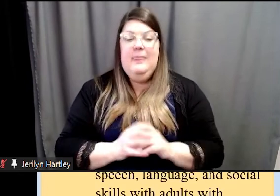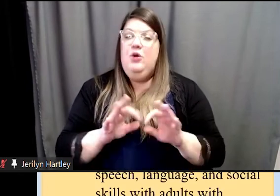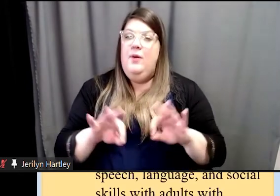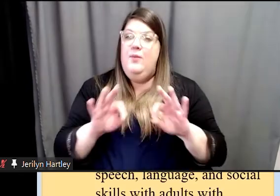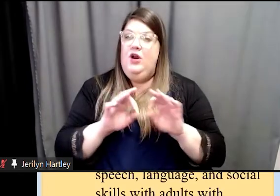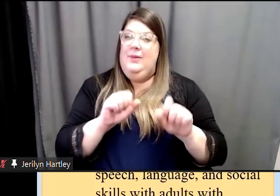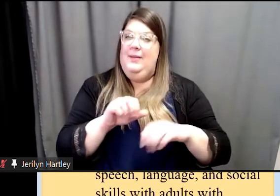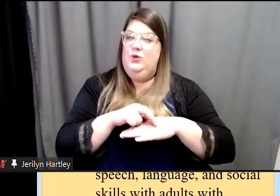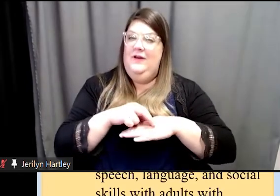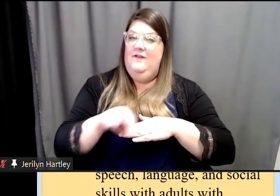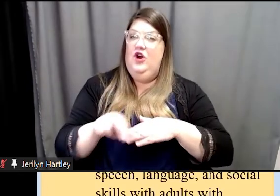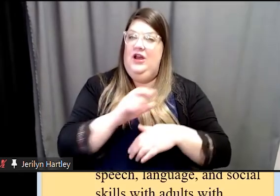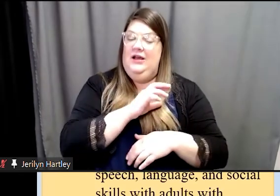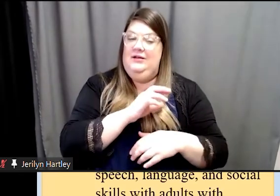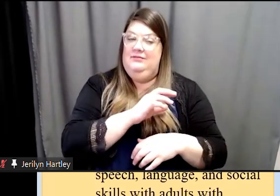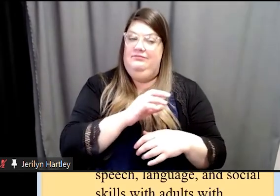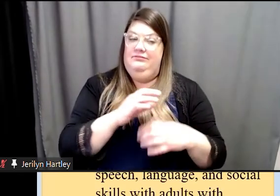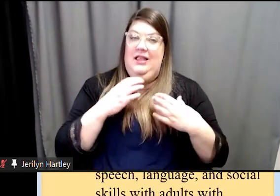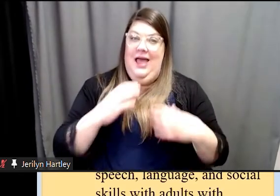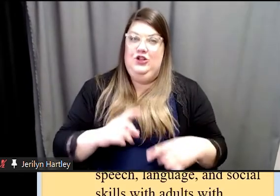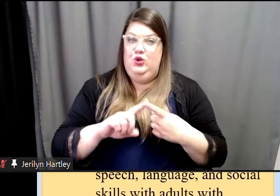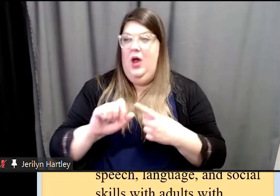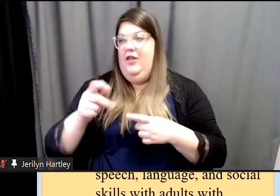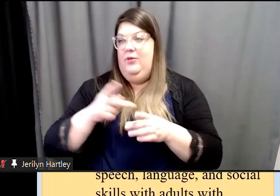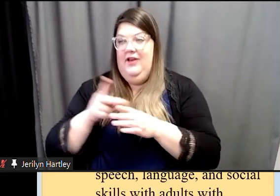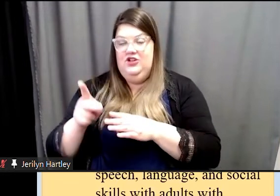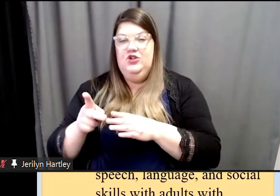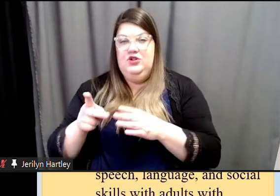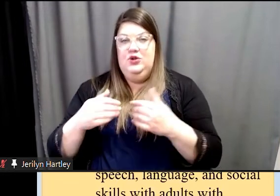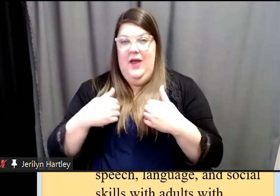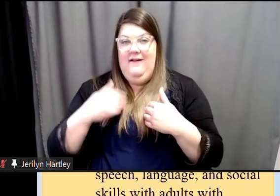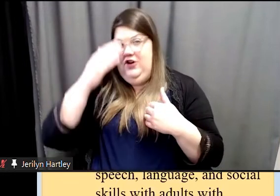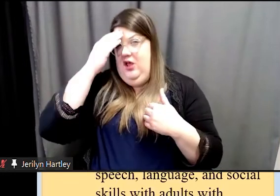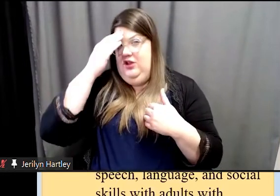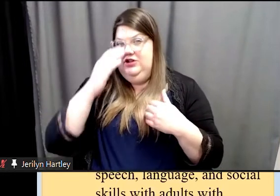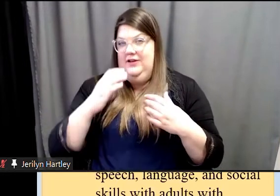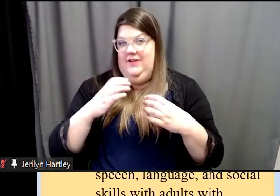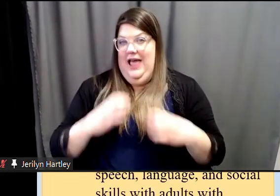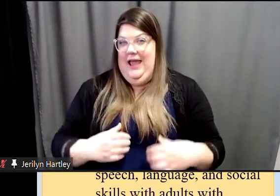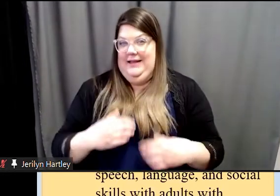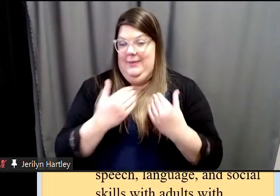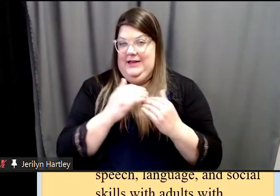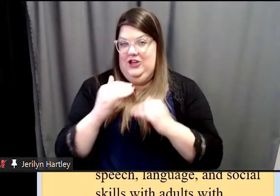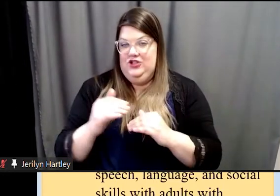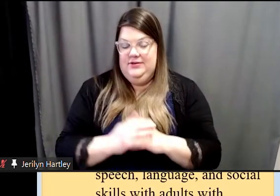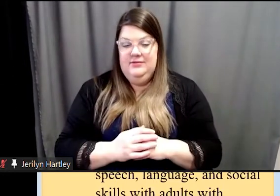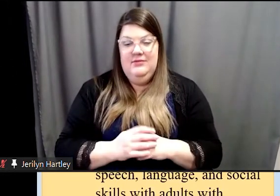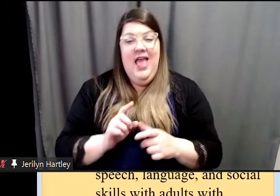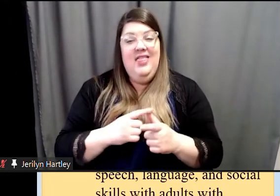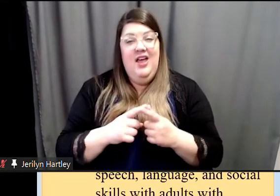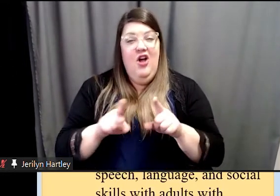refer clients to other professionals and have knowledge of client limitations. And then also just